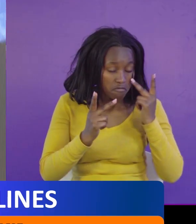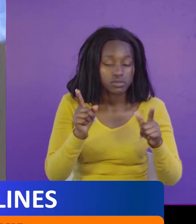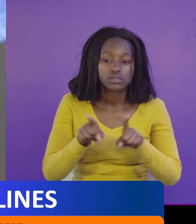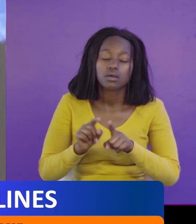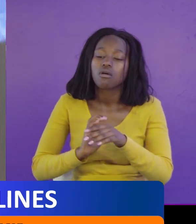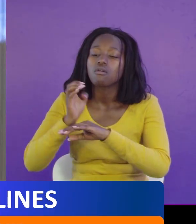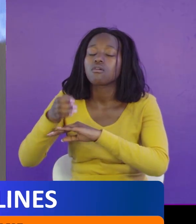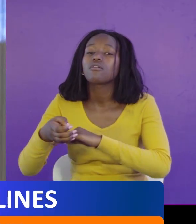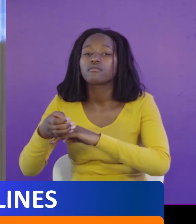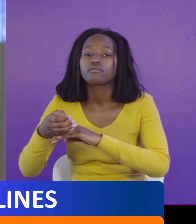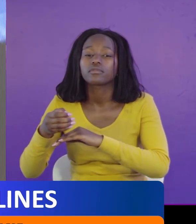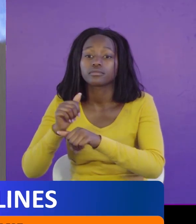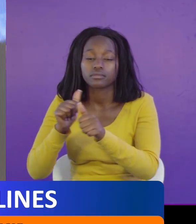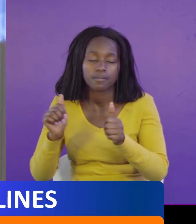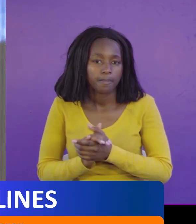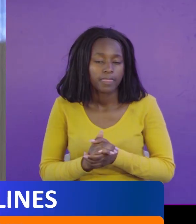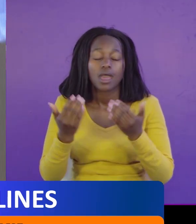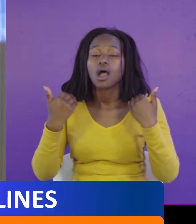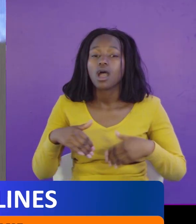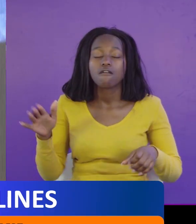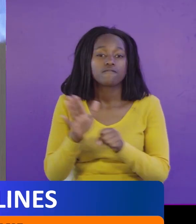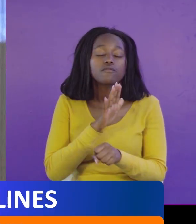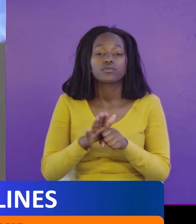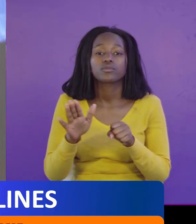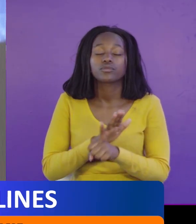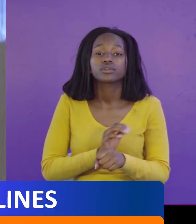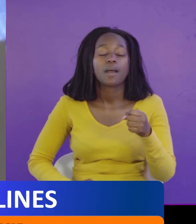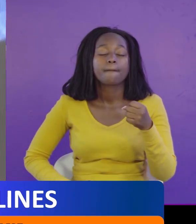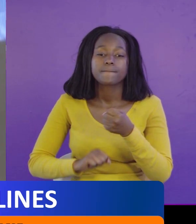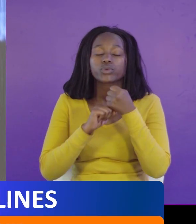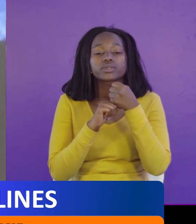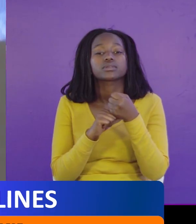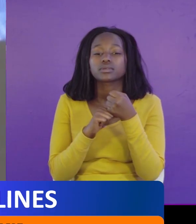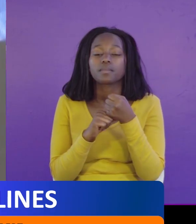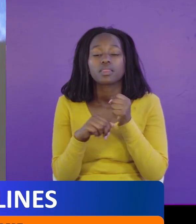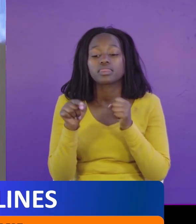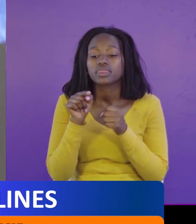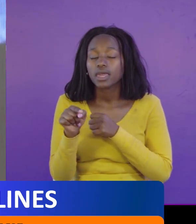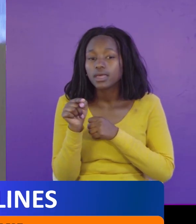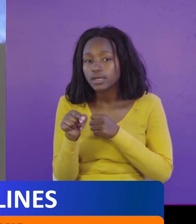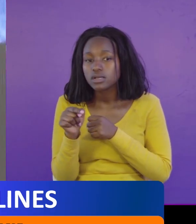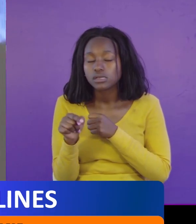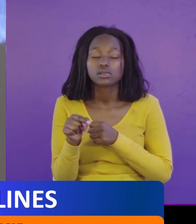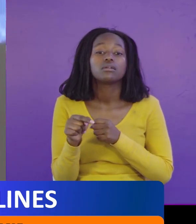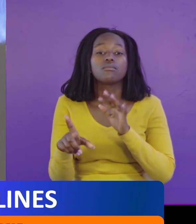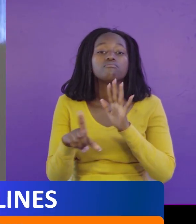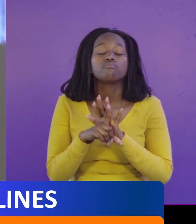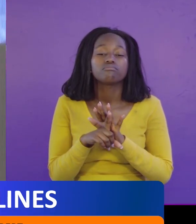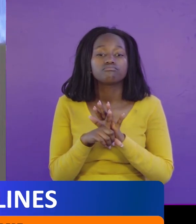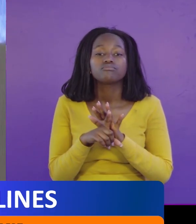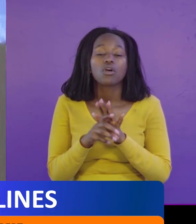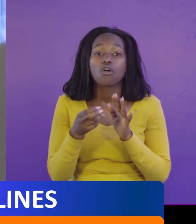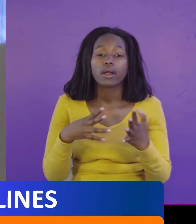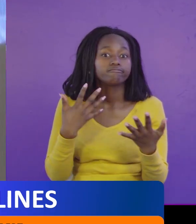Kenya, fully support the rigorous and expeditious prosecution of any corruption case